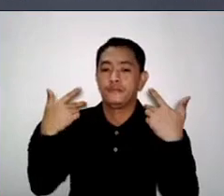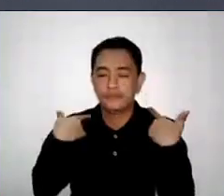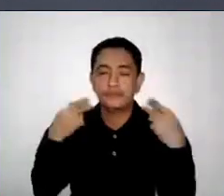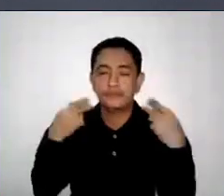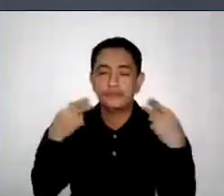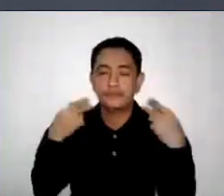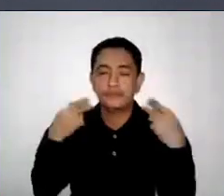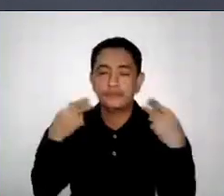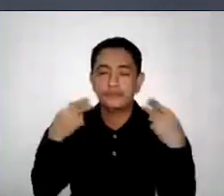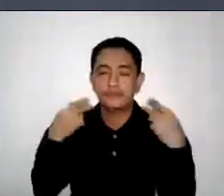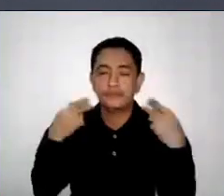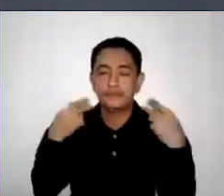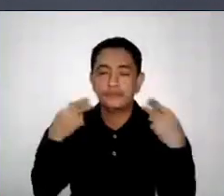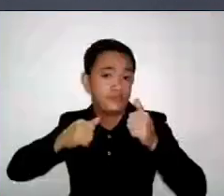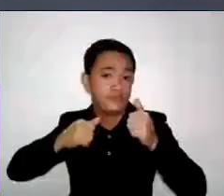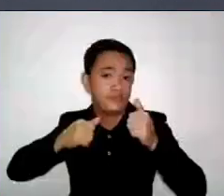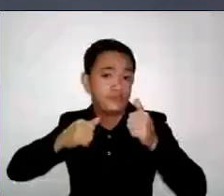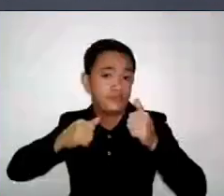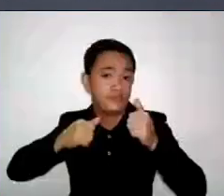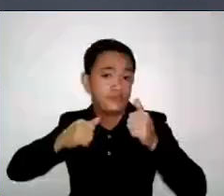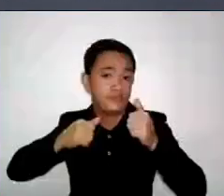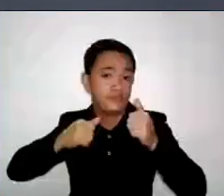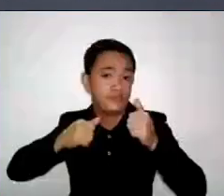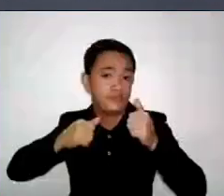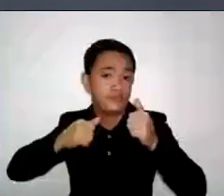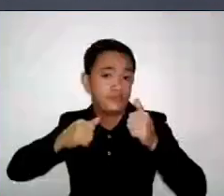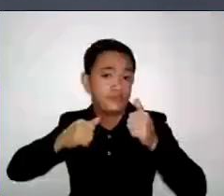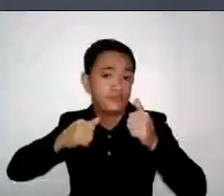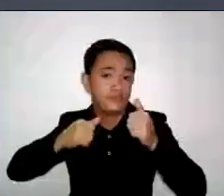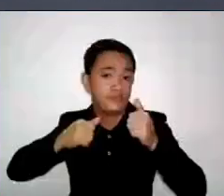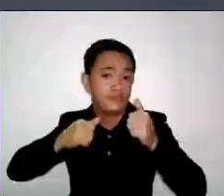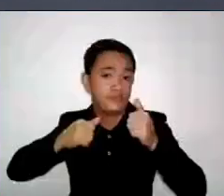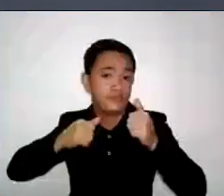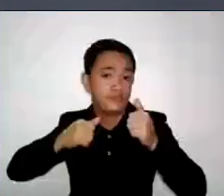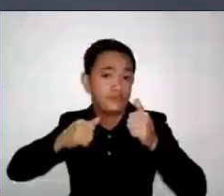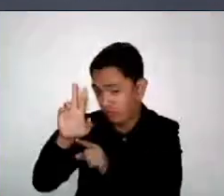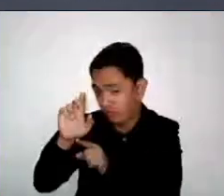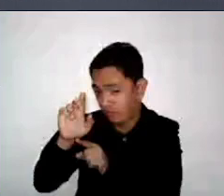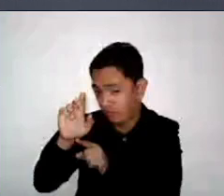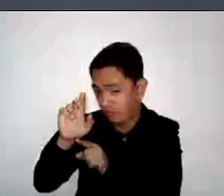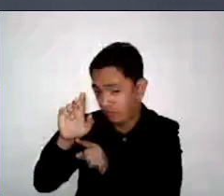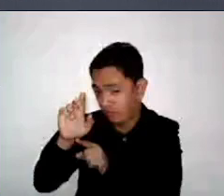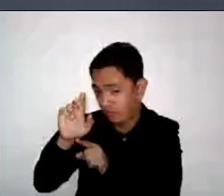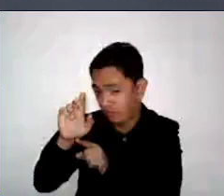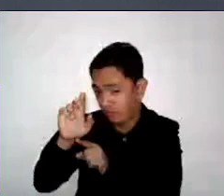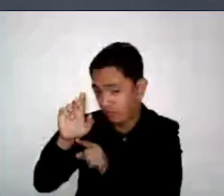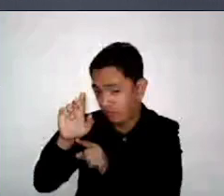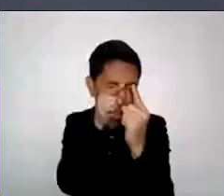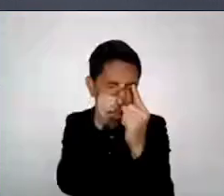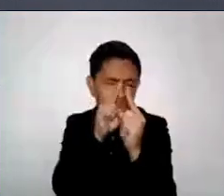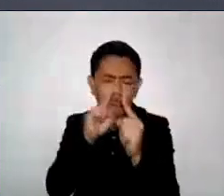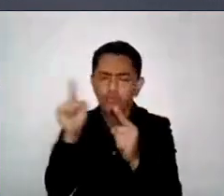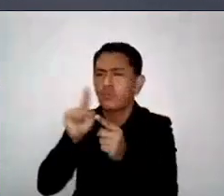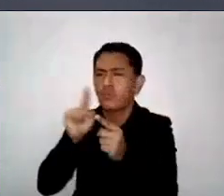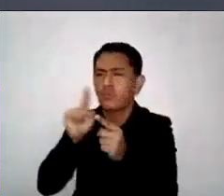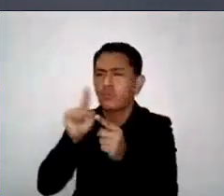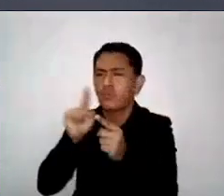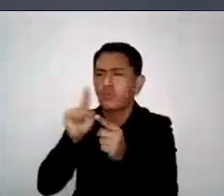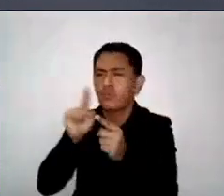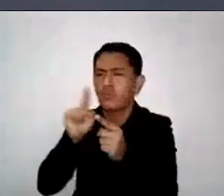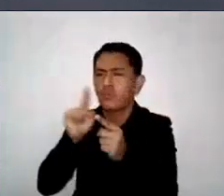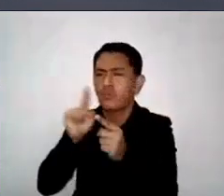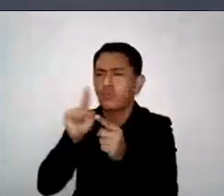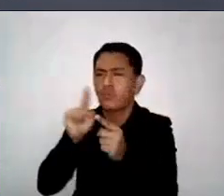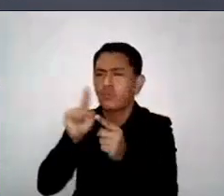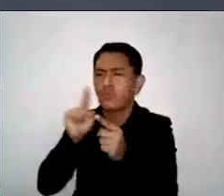will show scrambled letters of a word. The objective is to figure out what the target word is. After 10